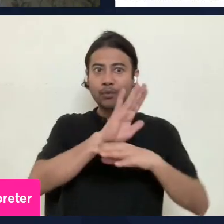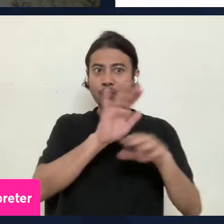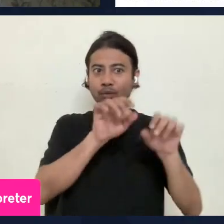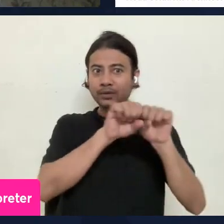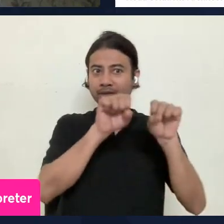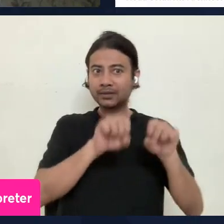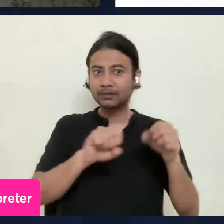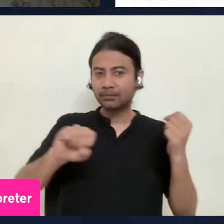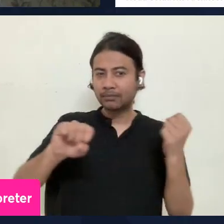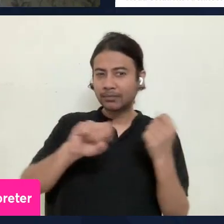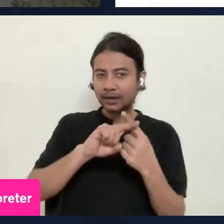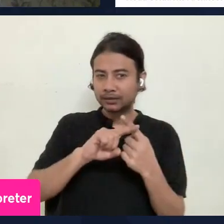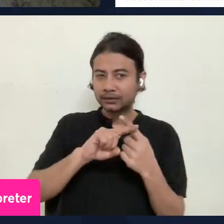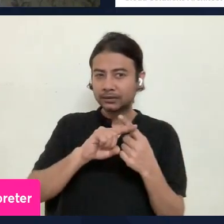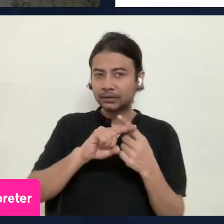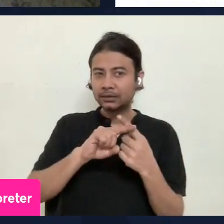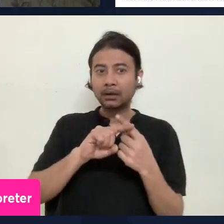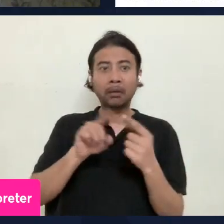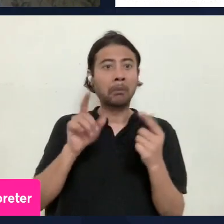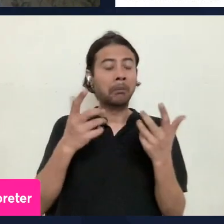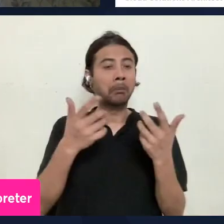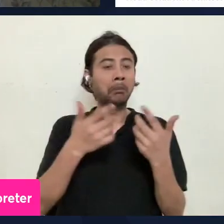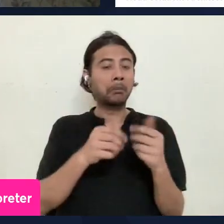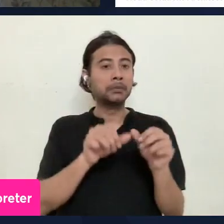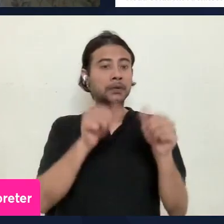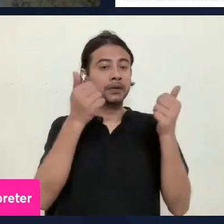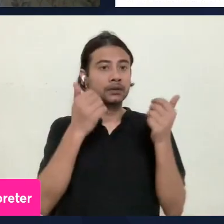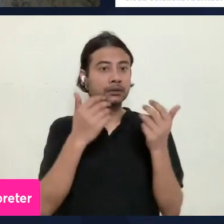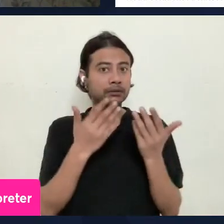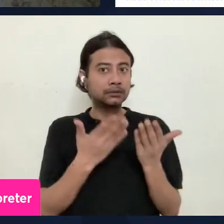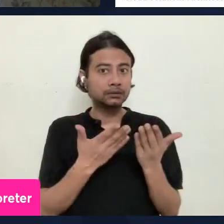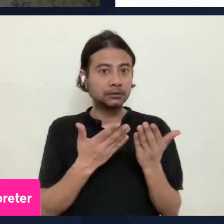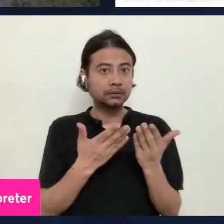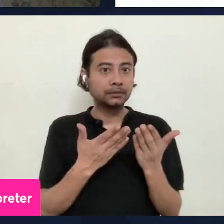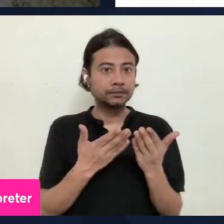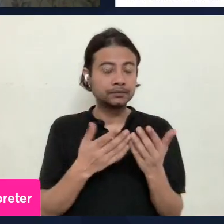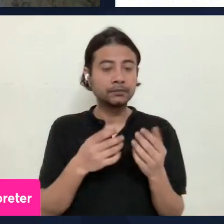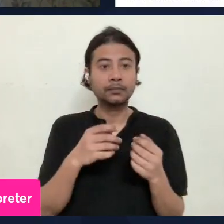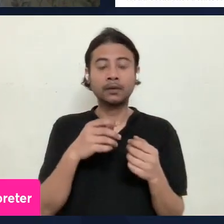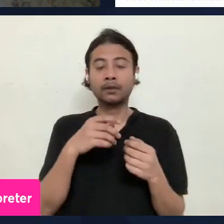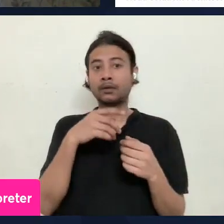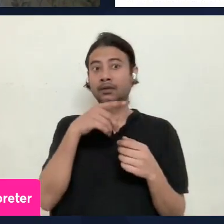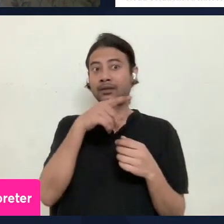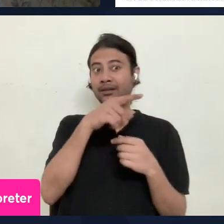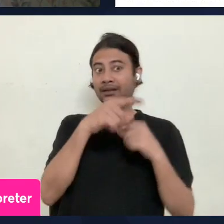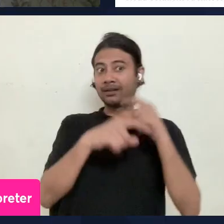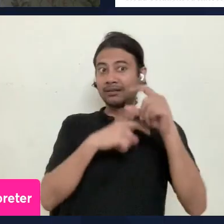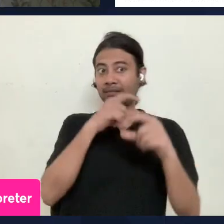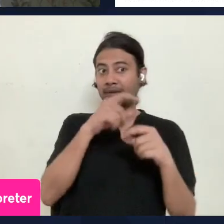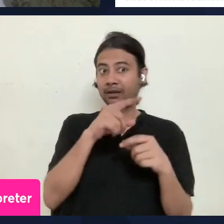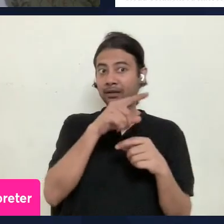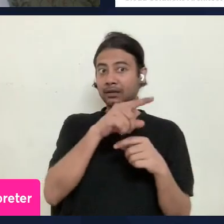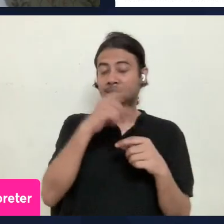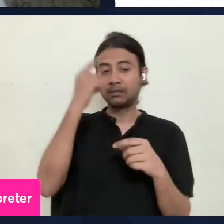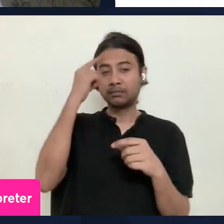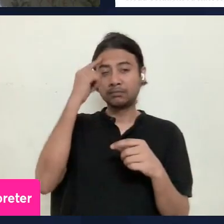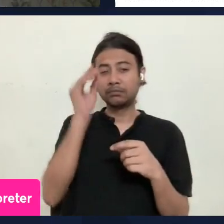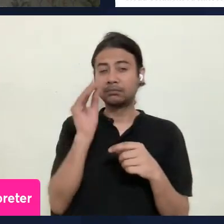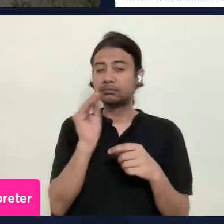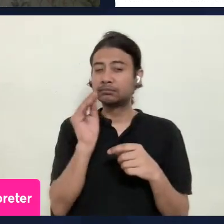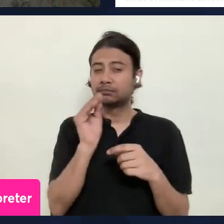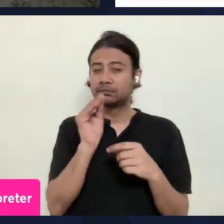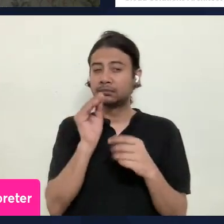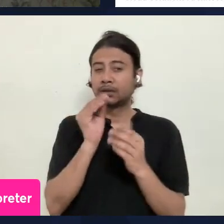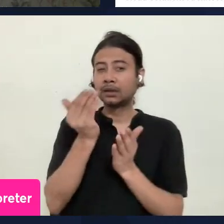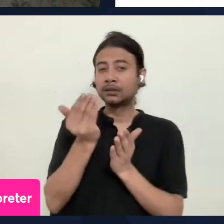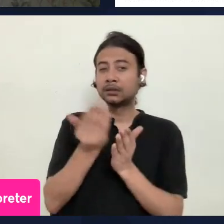The proof of concept was extremely successful. They estimated they were going to save a substantial amount